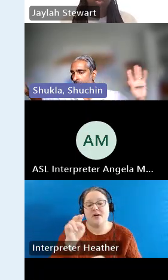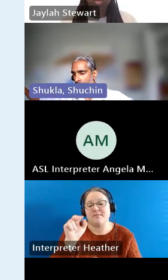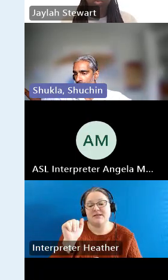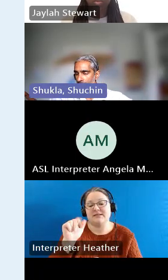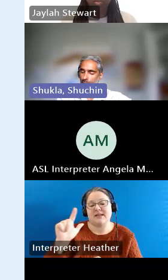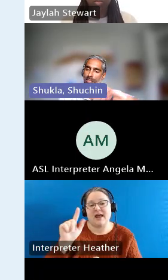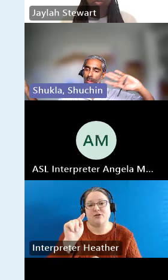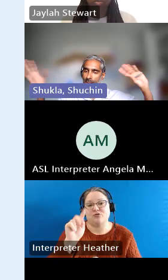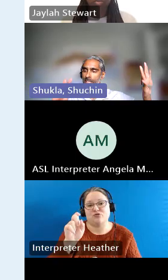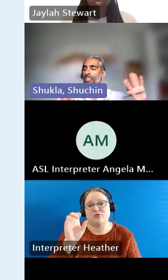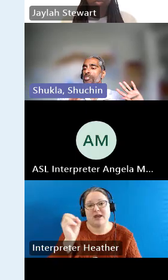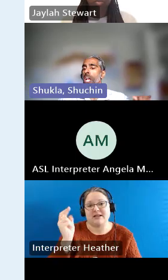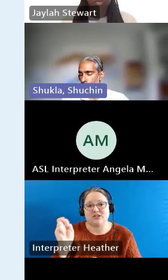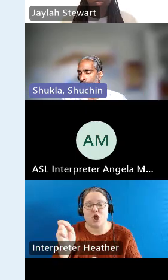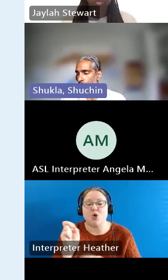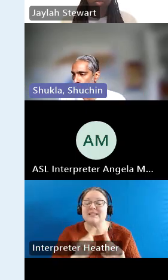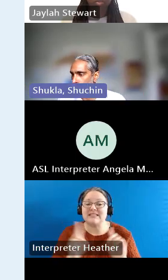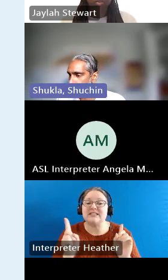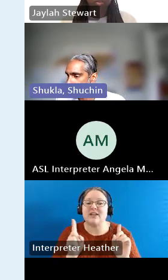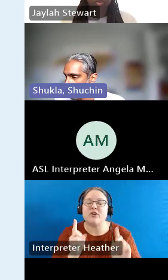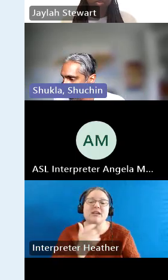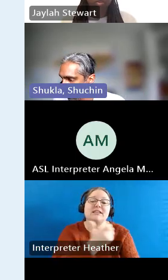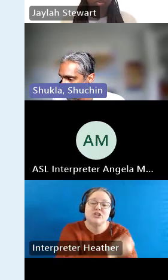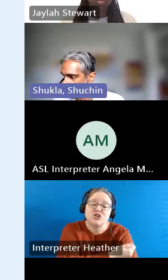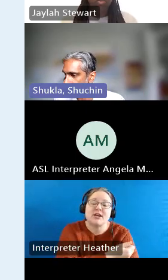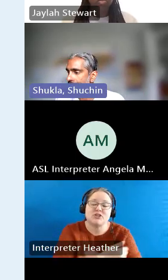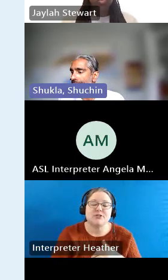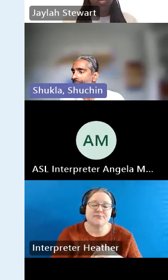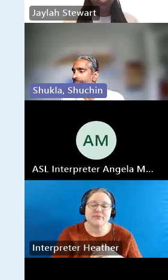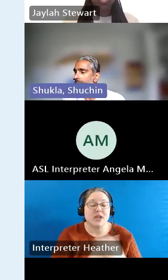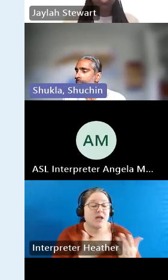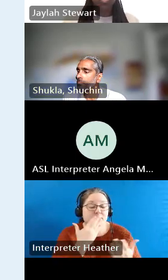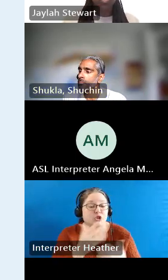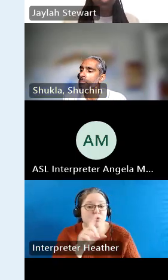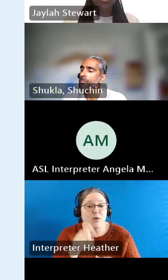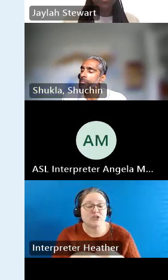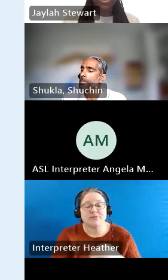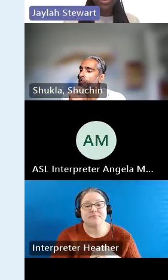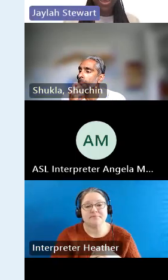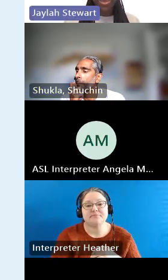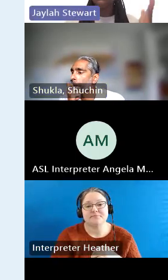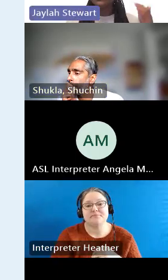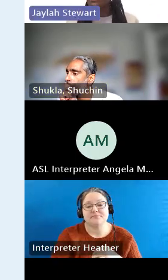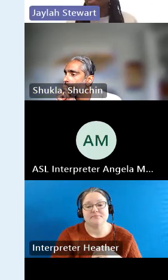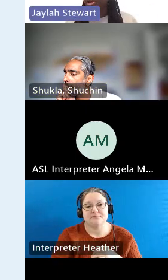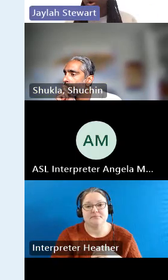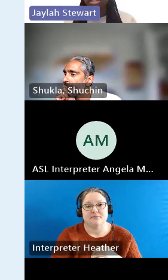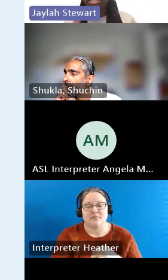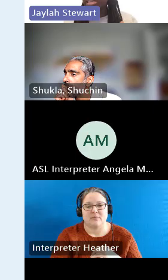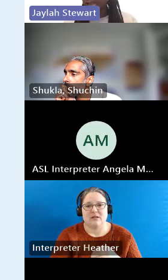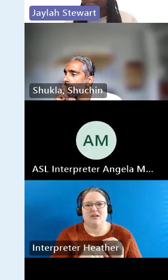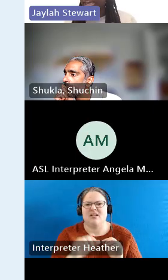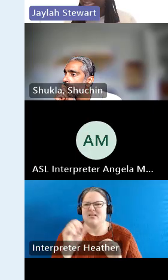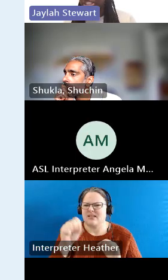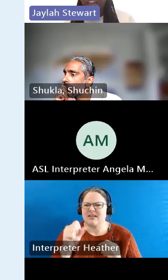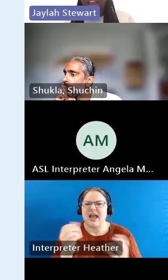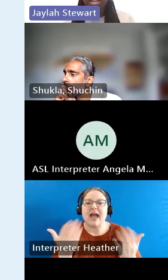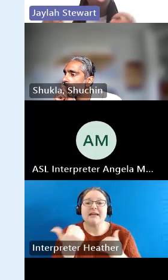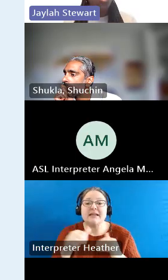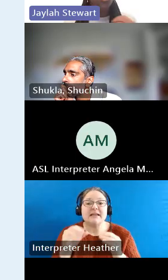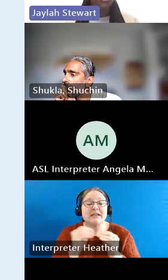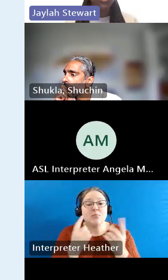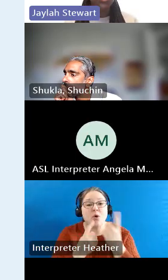totally different medication from the naltrexone. It is injectable buprenorphine. So great question. Yeah, and please keep your questions coming in